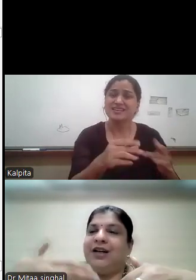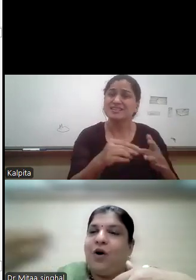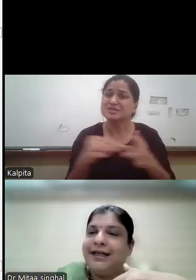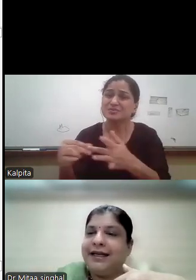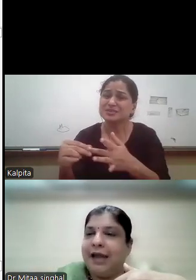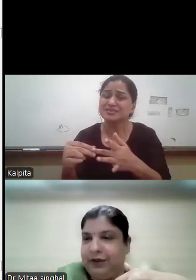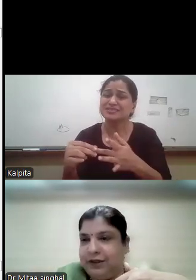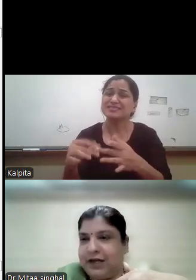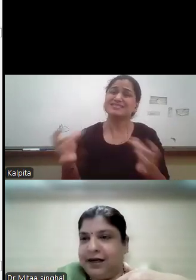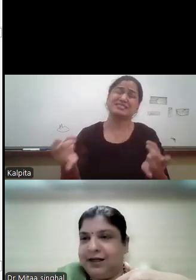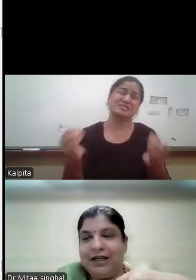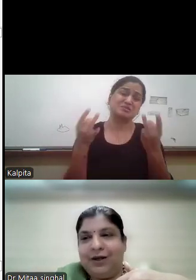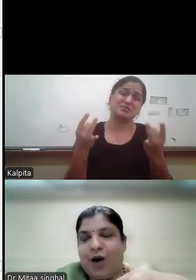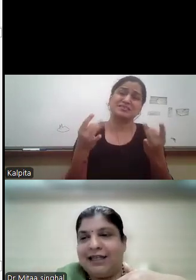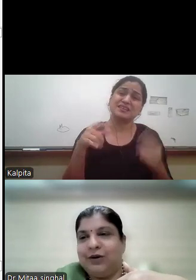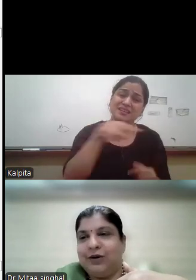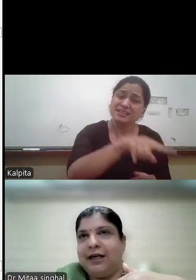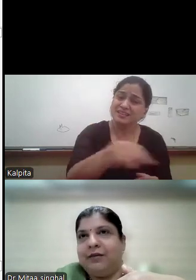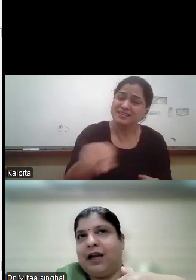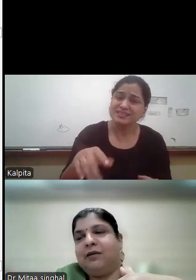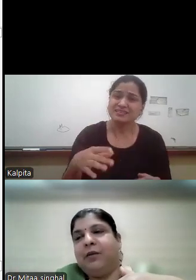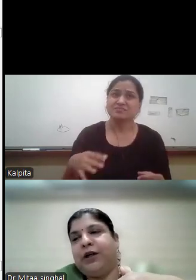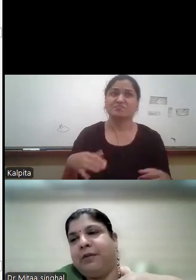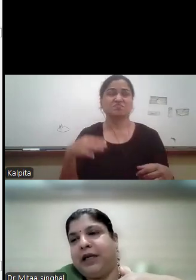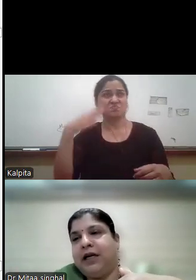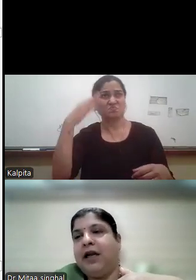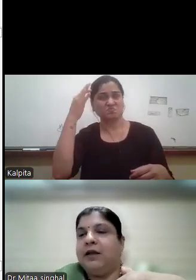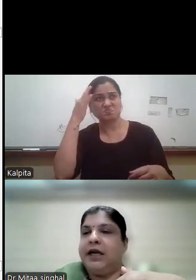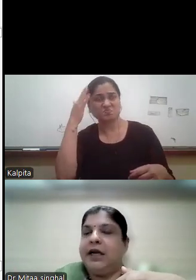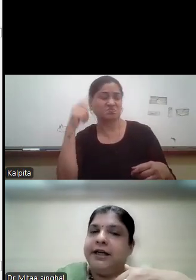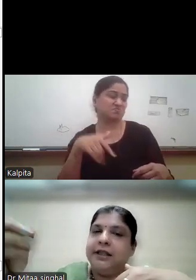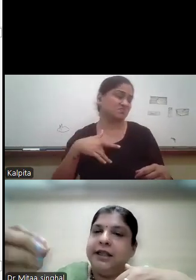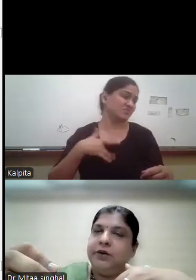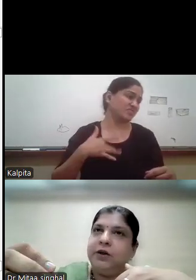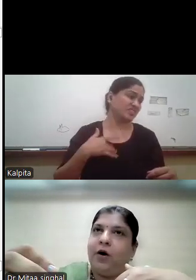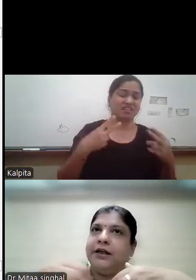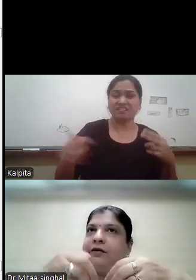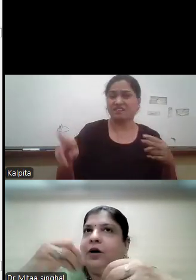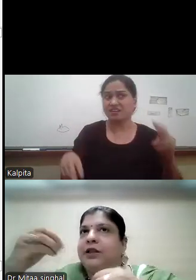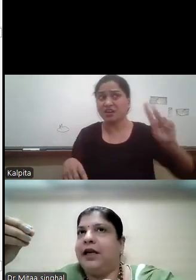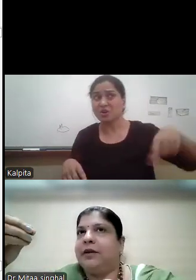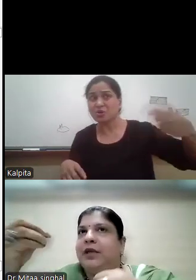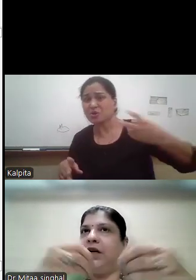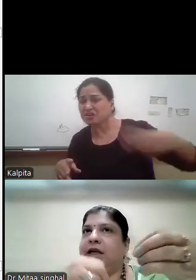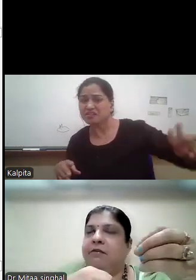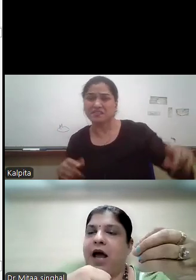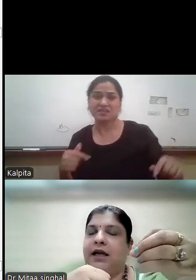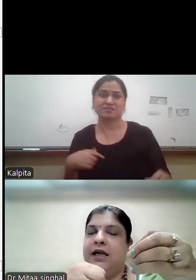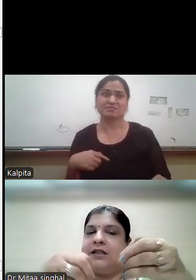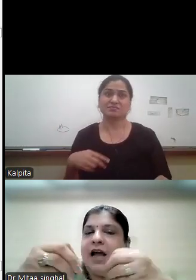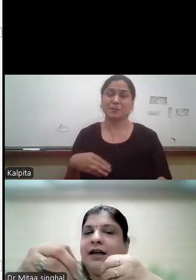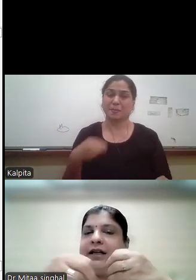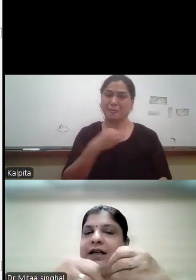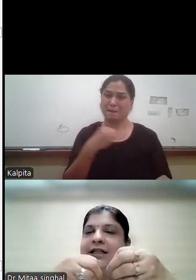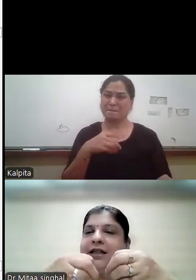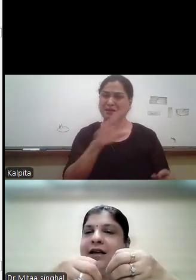spend quality time with the child. They don't need to isolate him, that they put a maid, the maid will take them to the doctor for the therapy, bring him back.